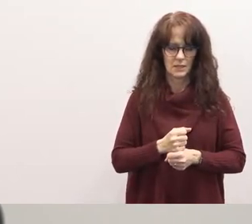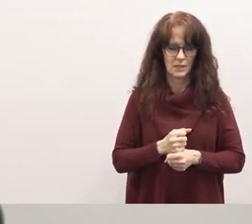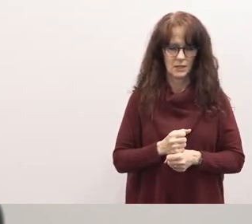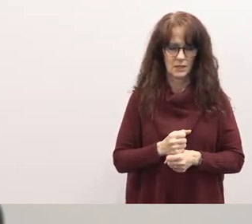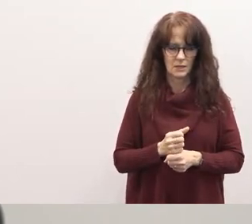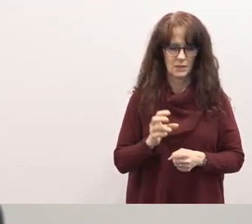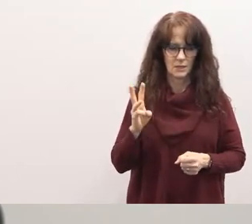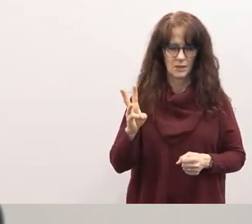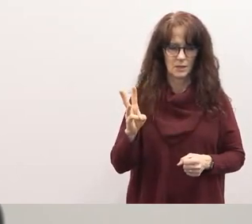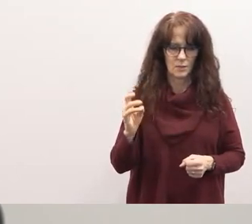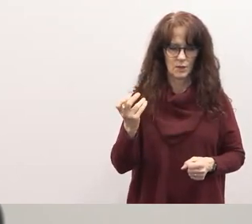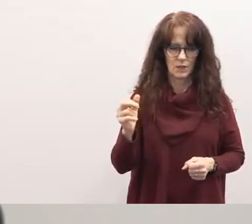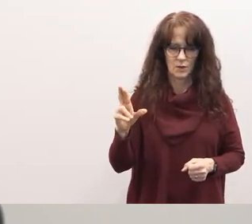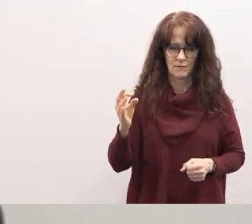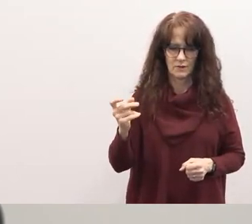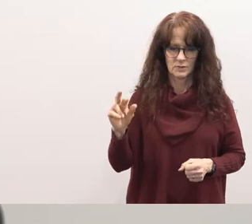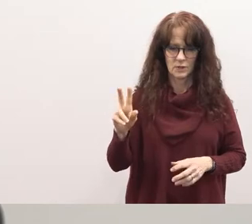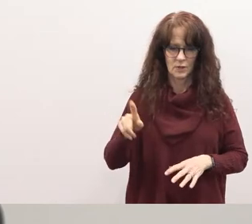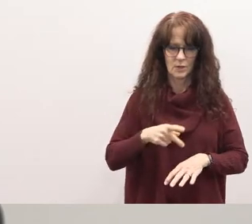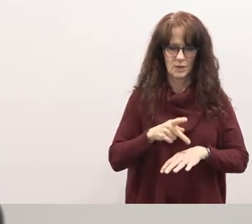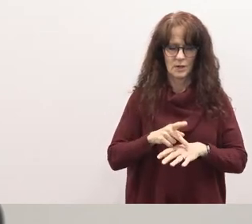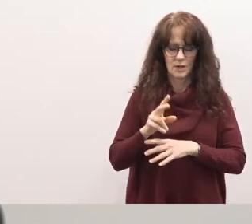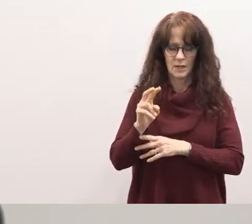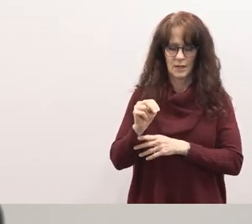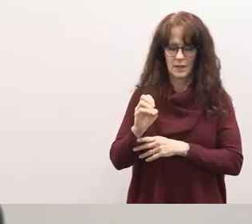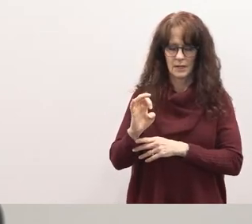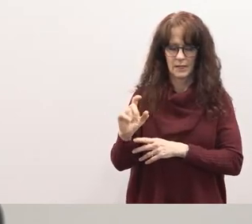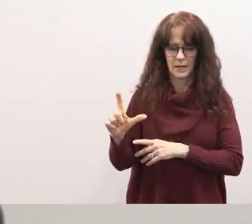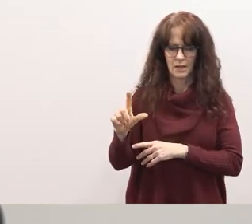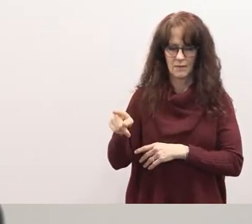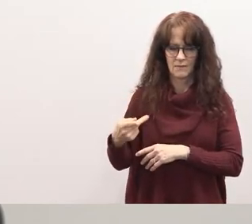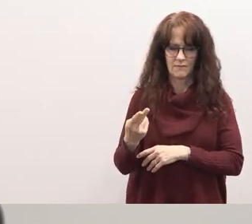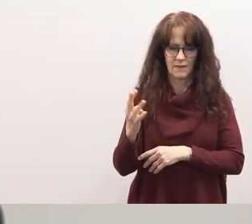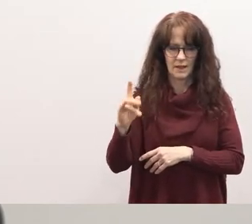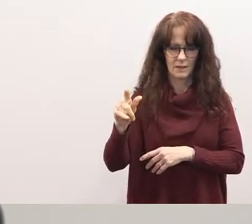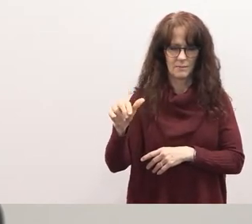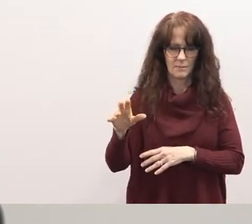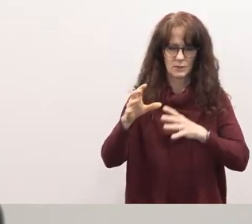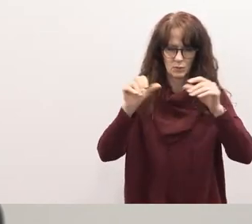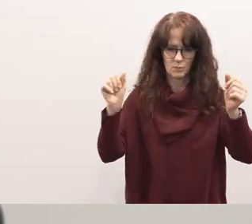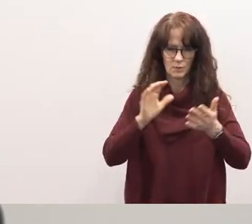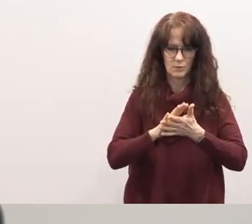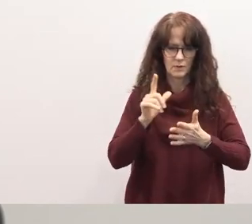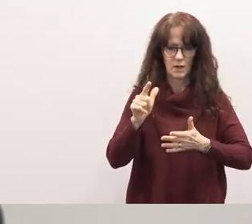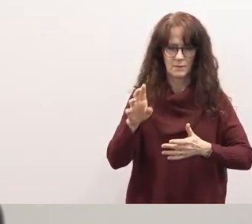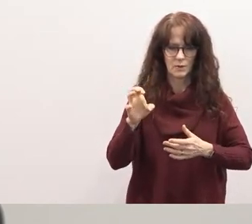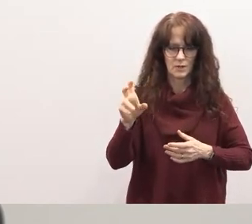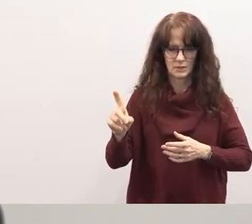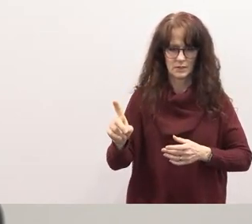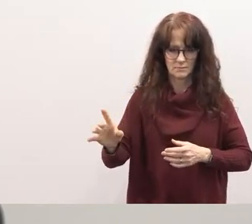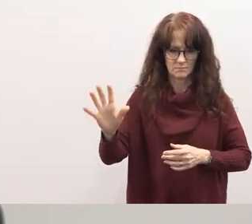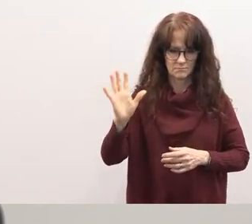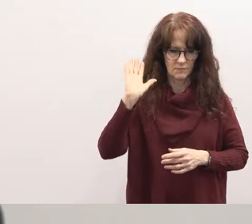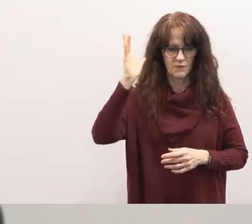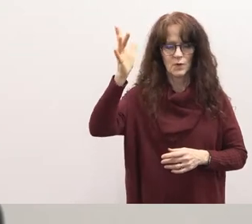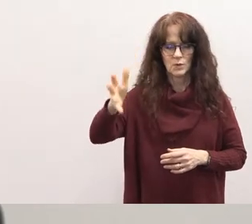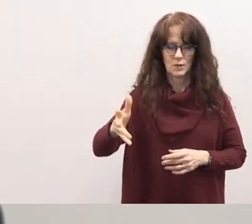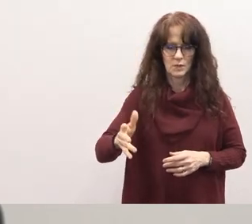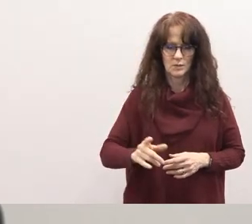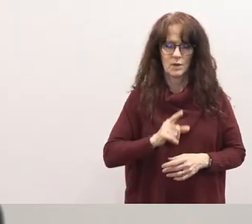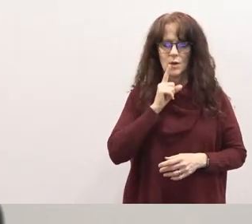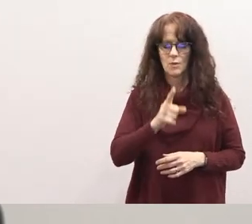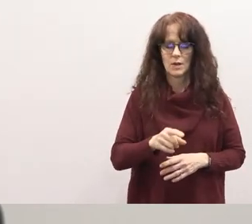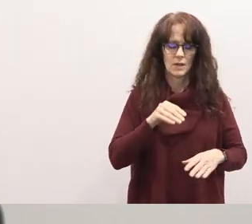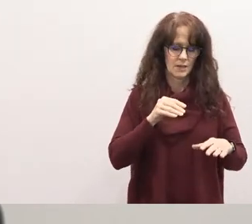was my coach, but my principal, Neil Phillip, who later became the superintendent of school for the Long Beach Unified School District, was a